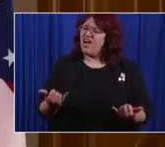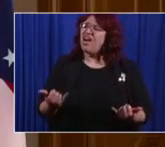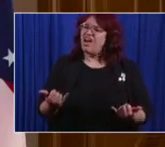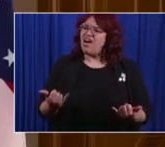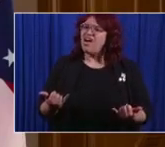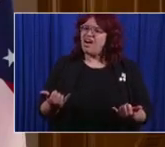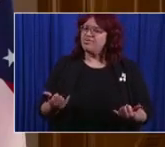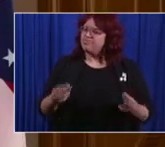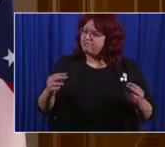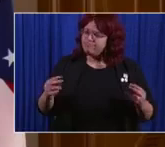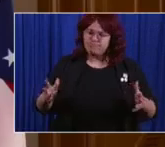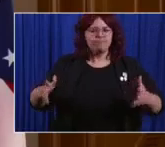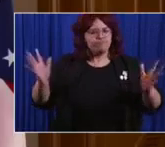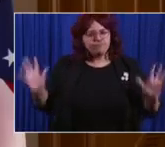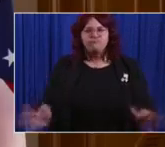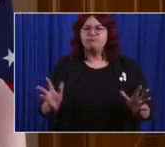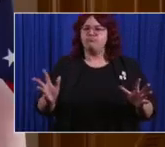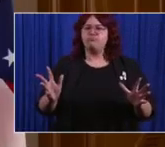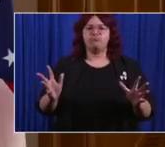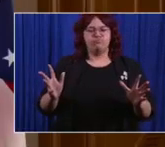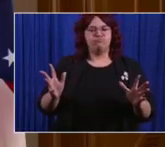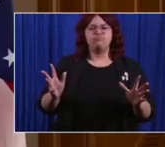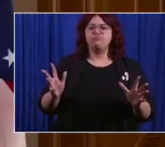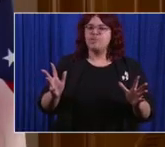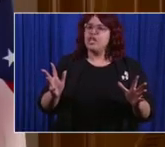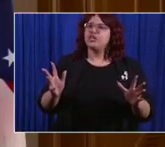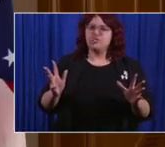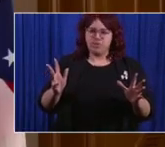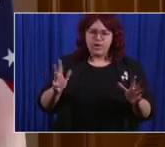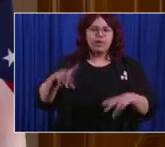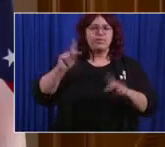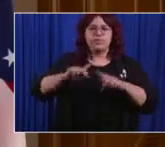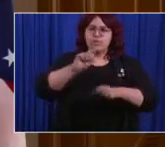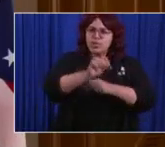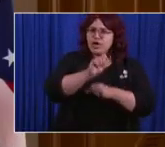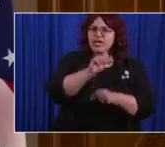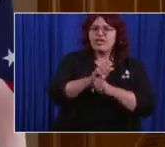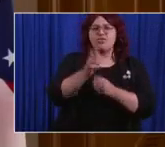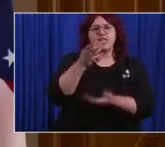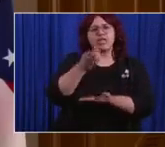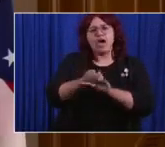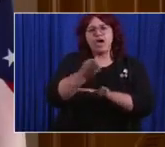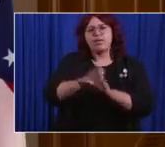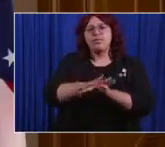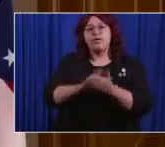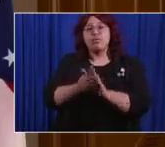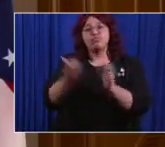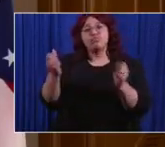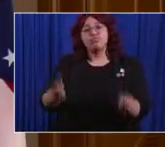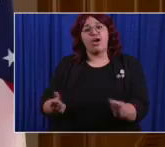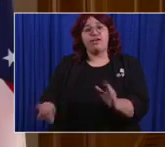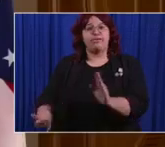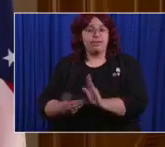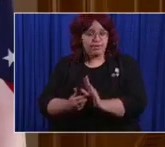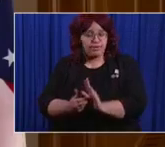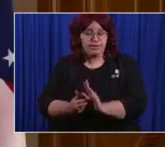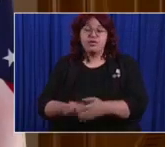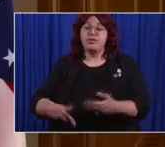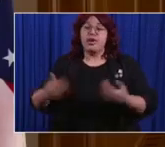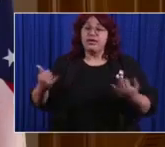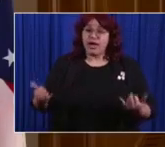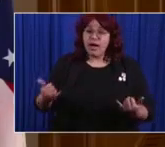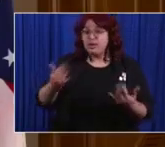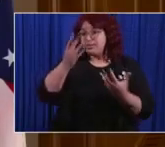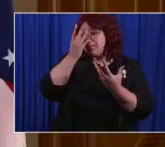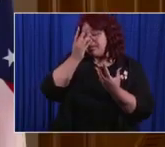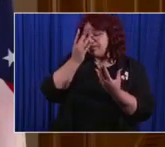get back to where we were before. And we hear it as far as data. No,